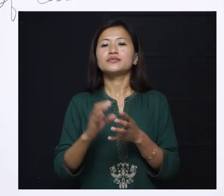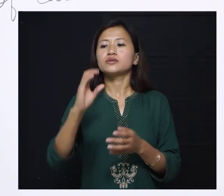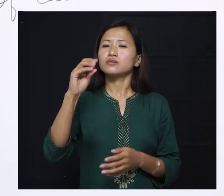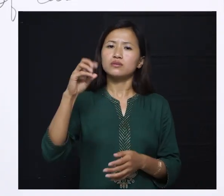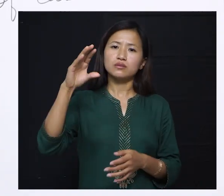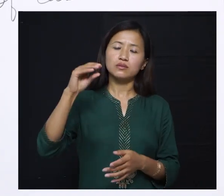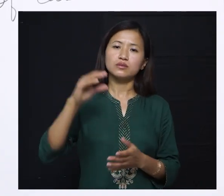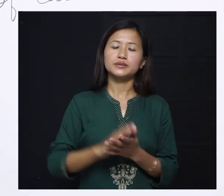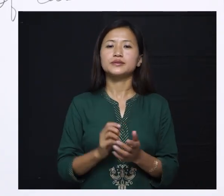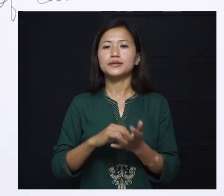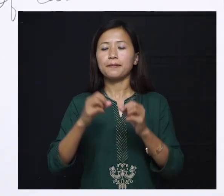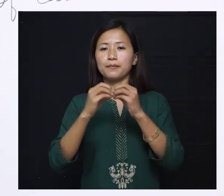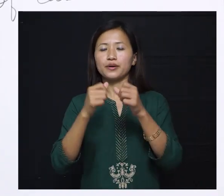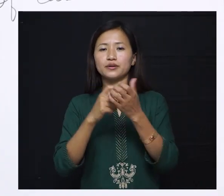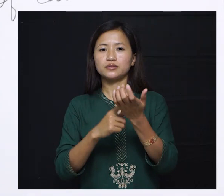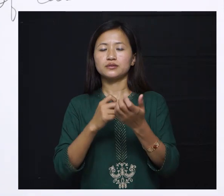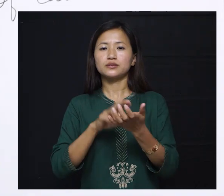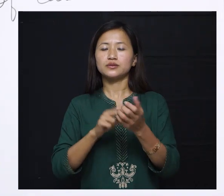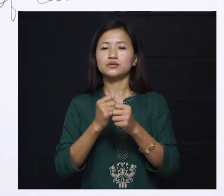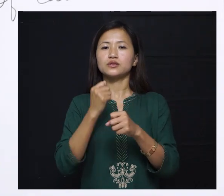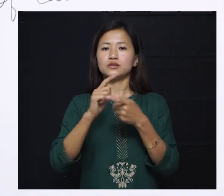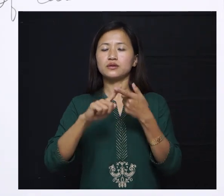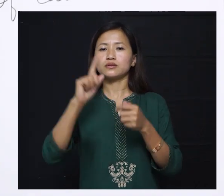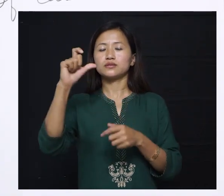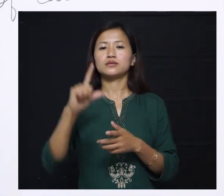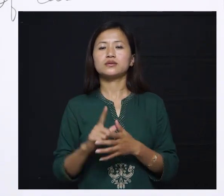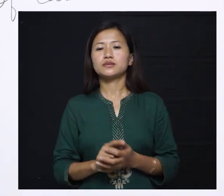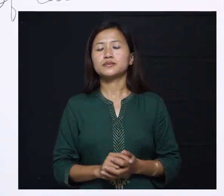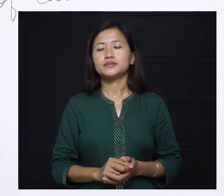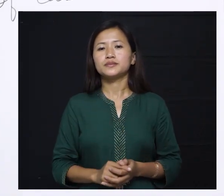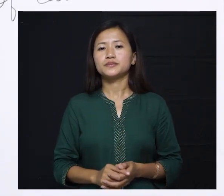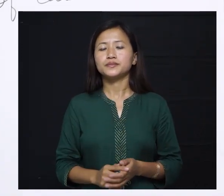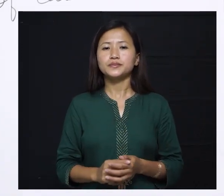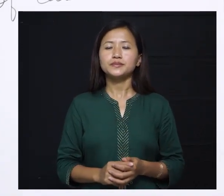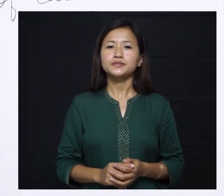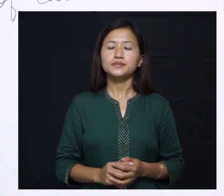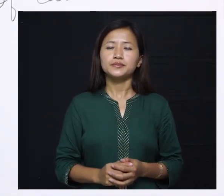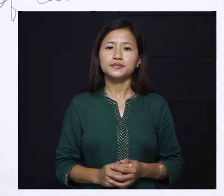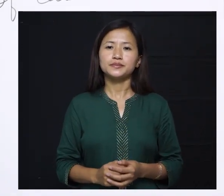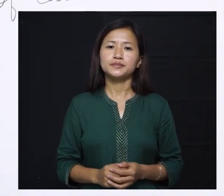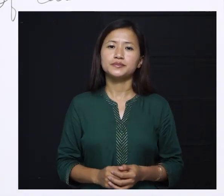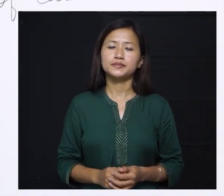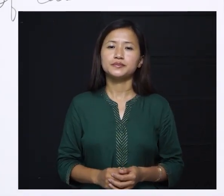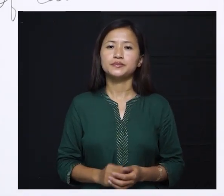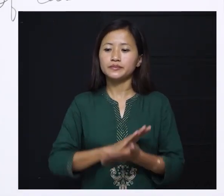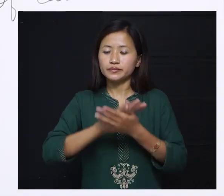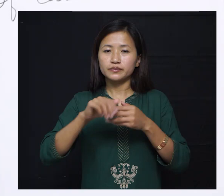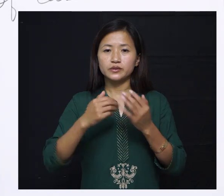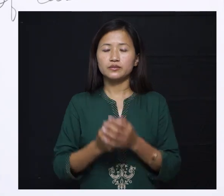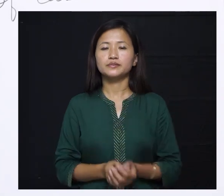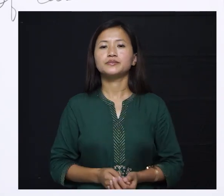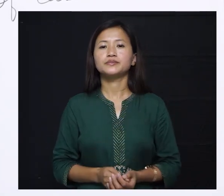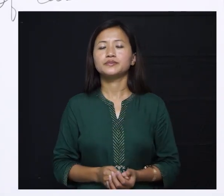this Kasim Bazar a very popular trading town in the medieval times. All right, now let's